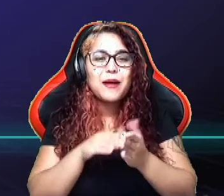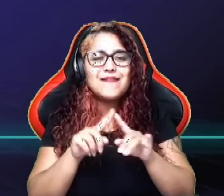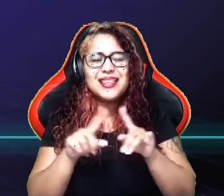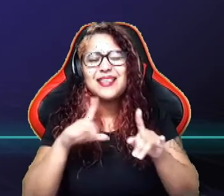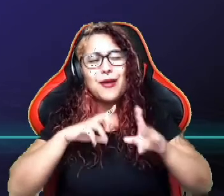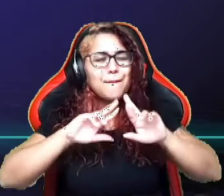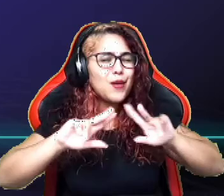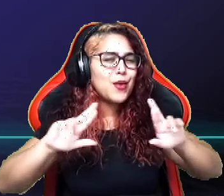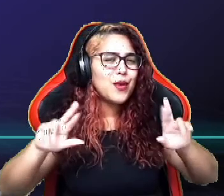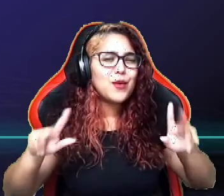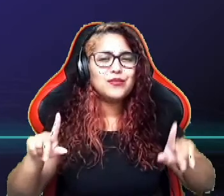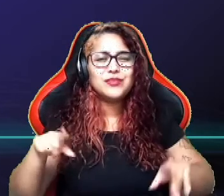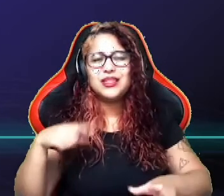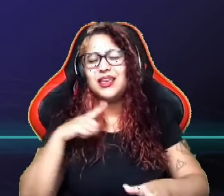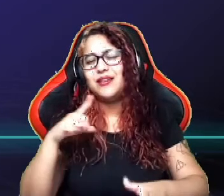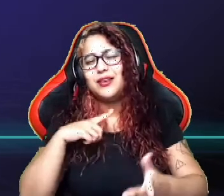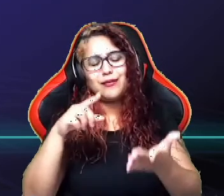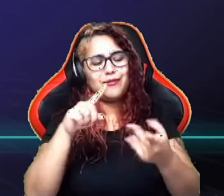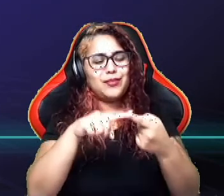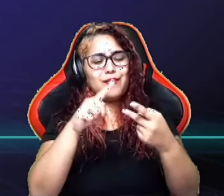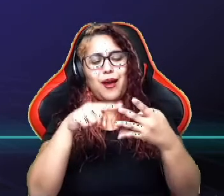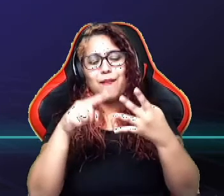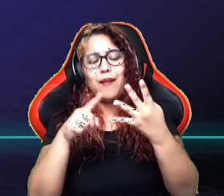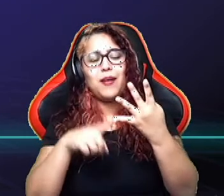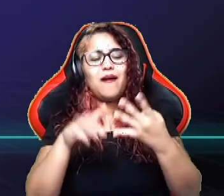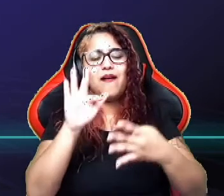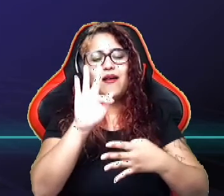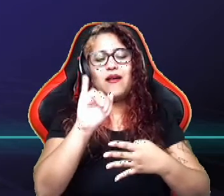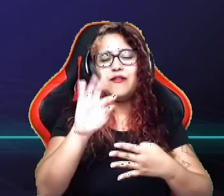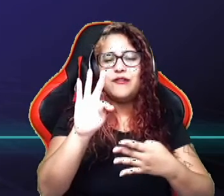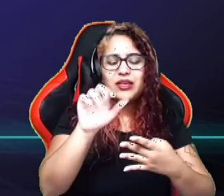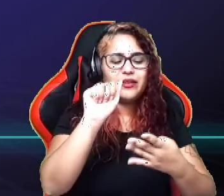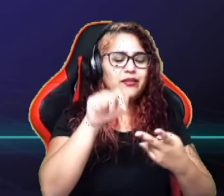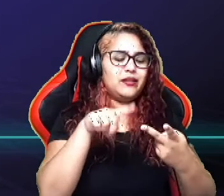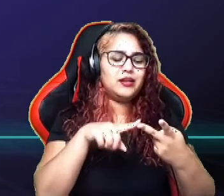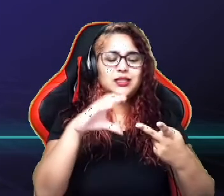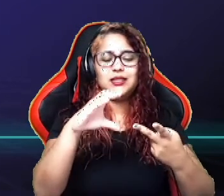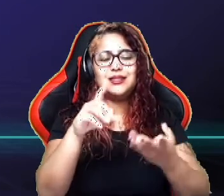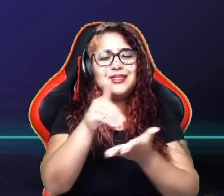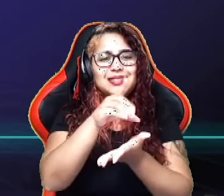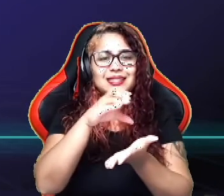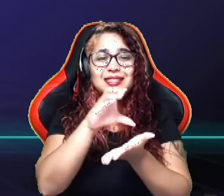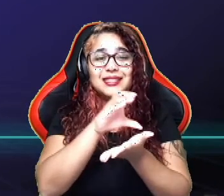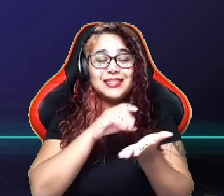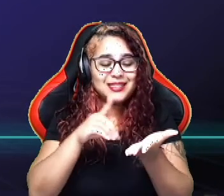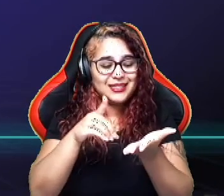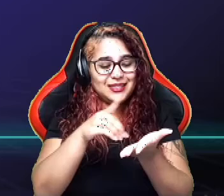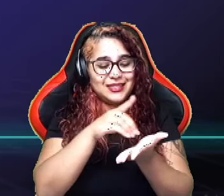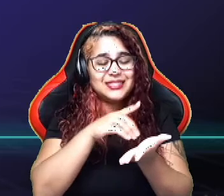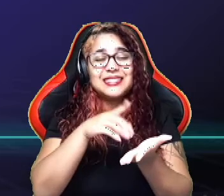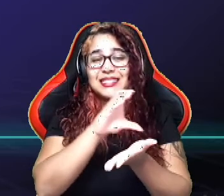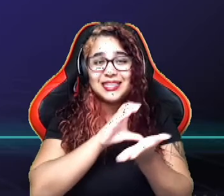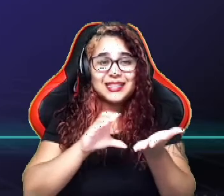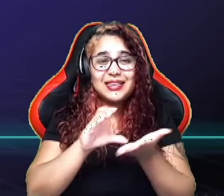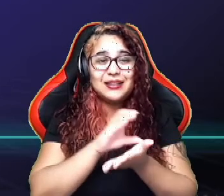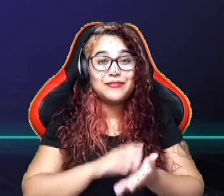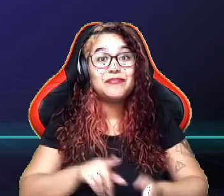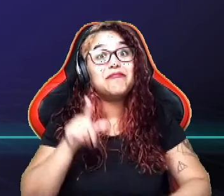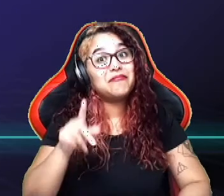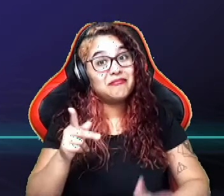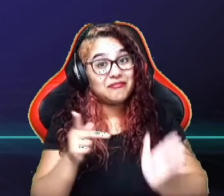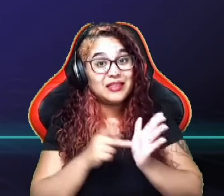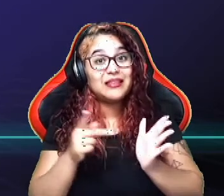printed it in this very same way, you know, a number of things with cassette tapes, as in diskettes